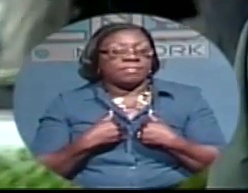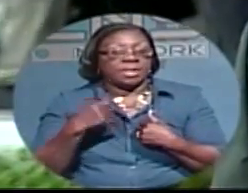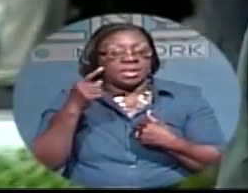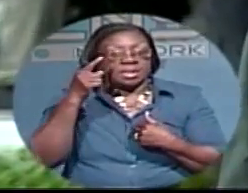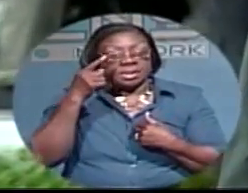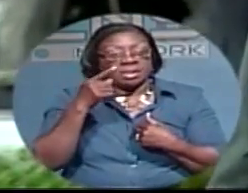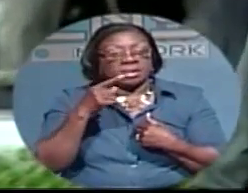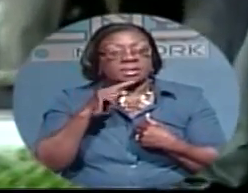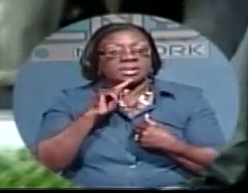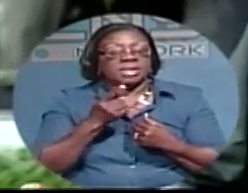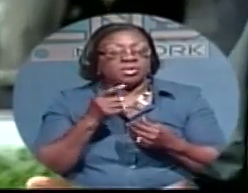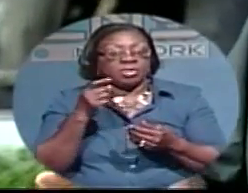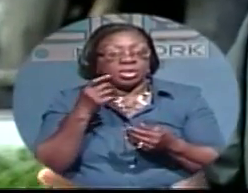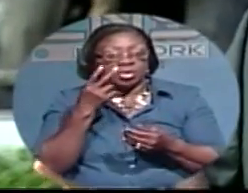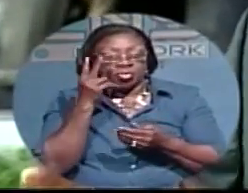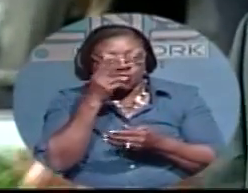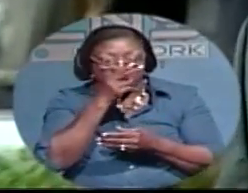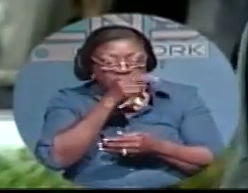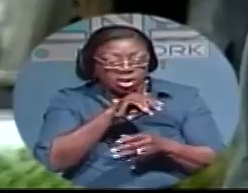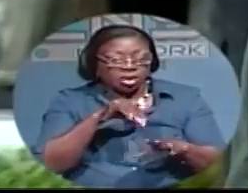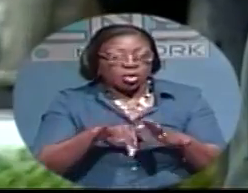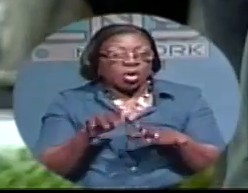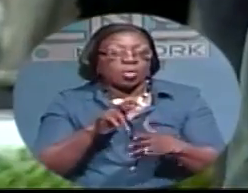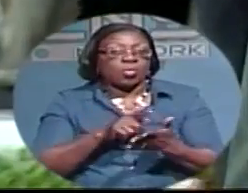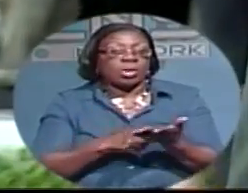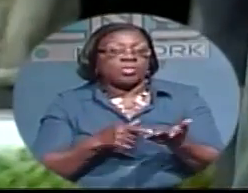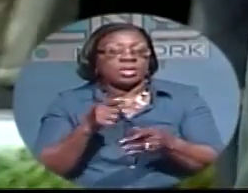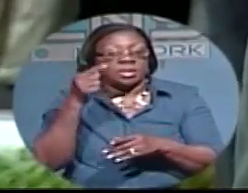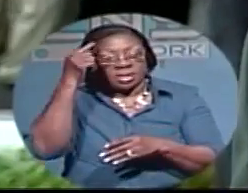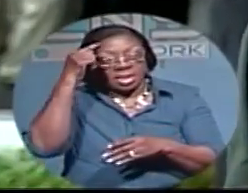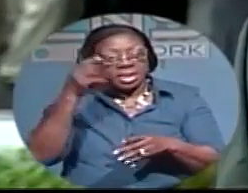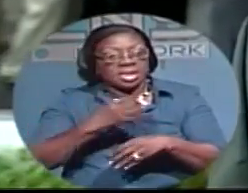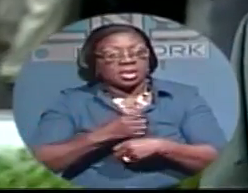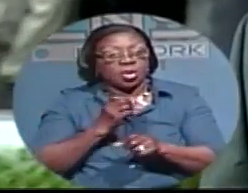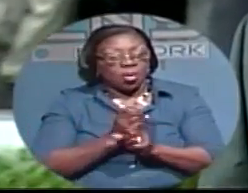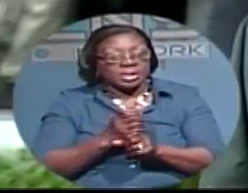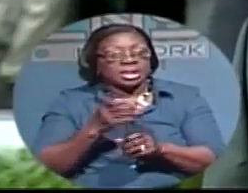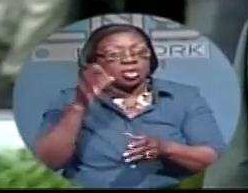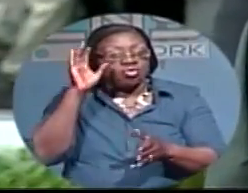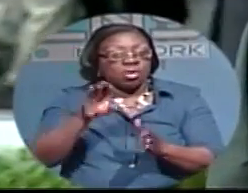serious research on what we think is causing crime,